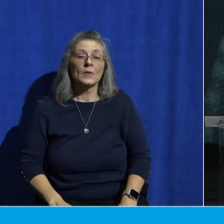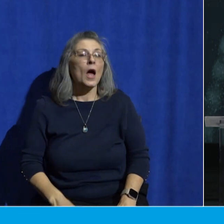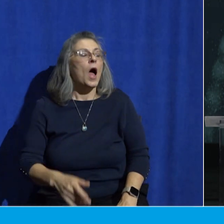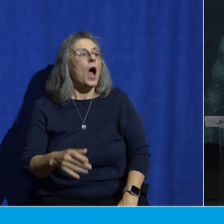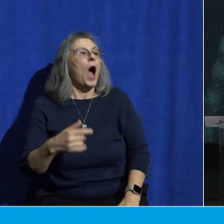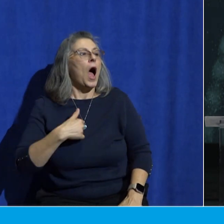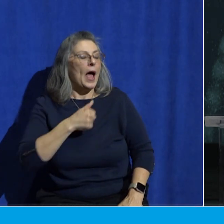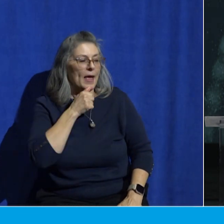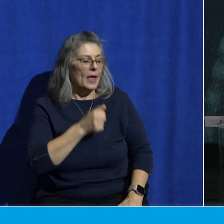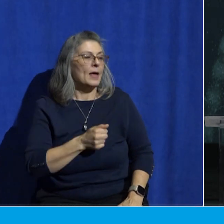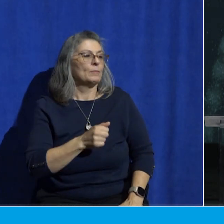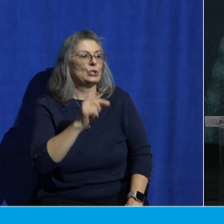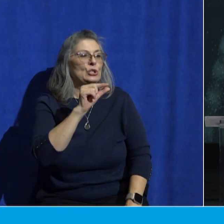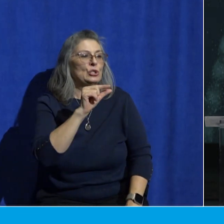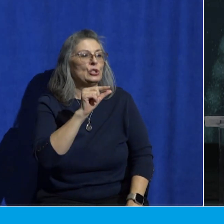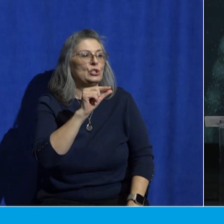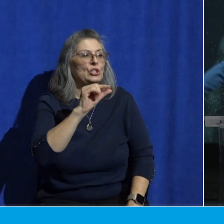Chesterton."